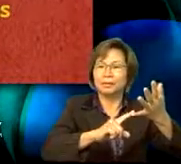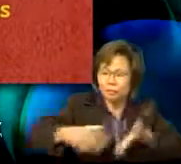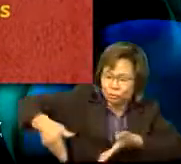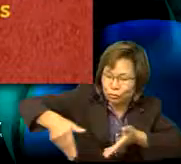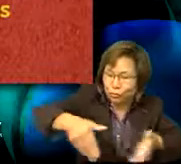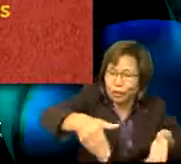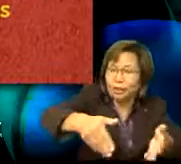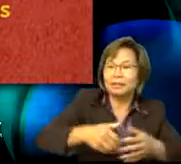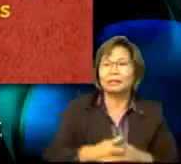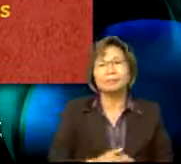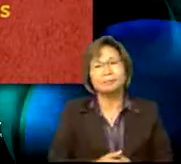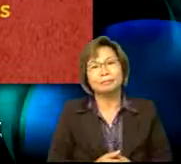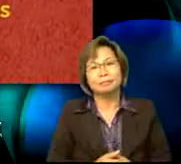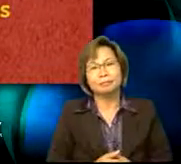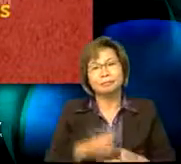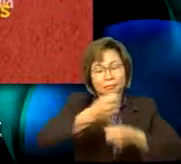drains,